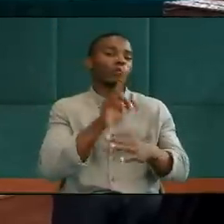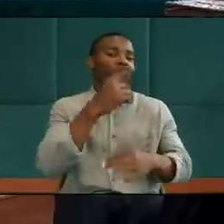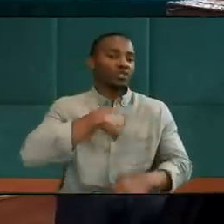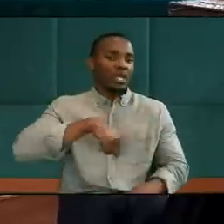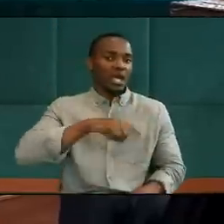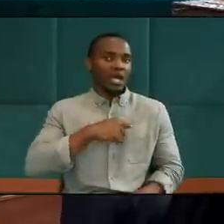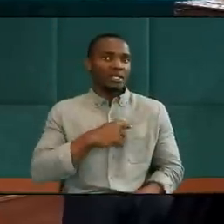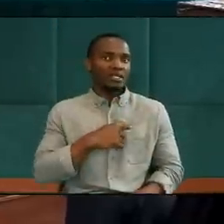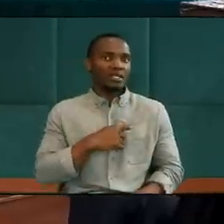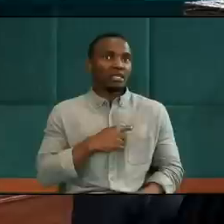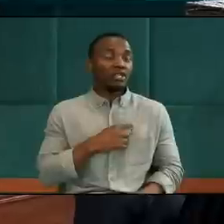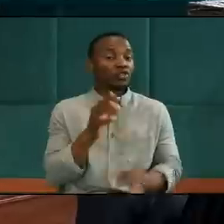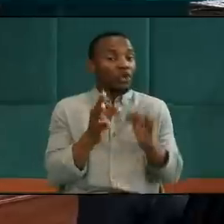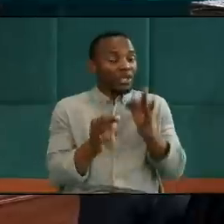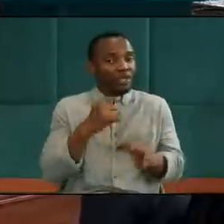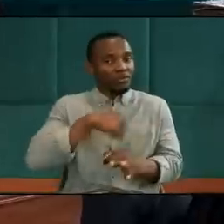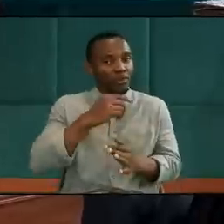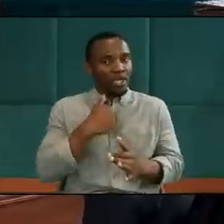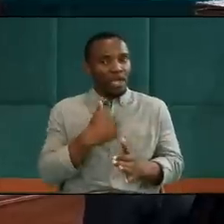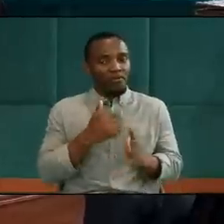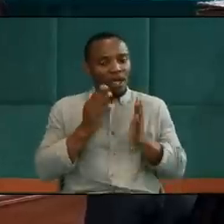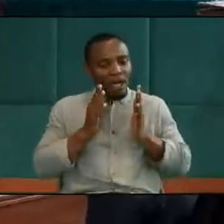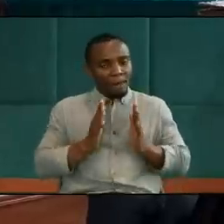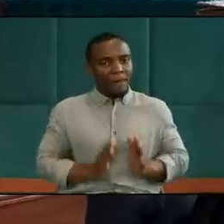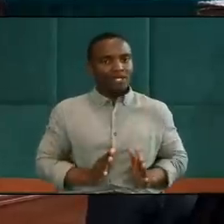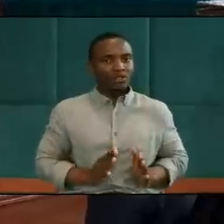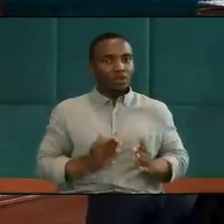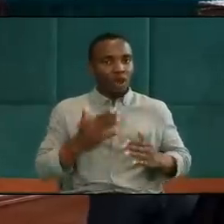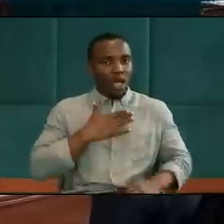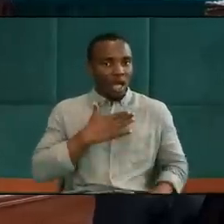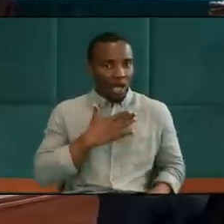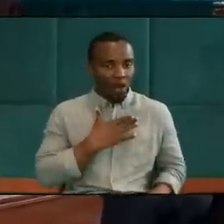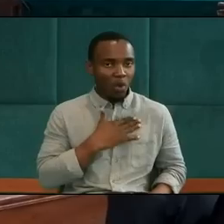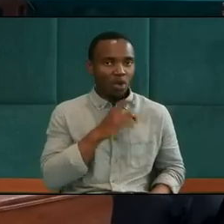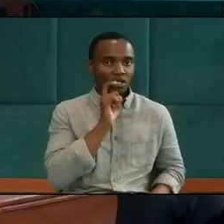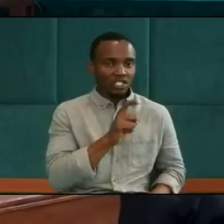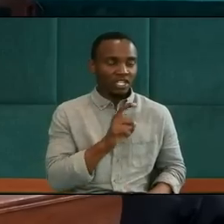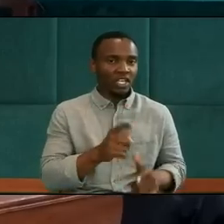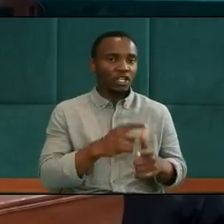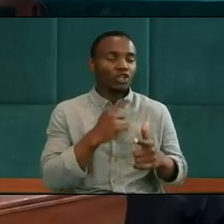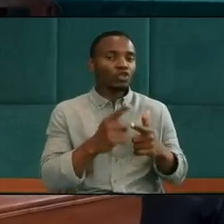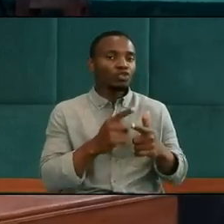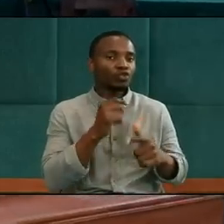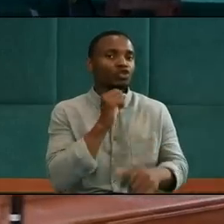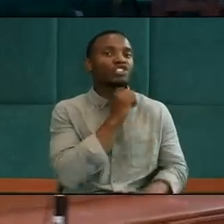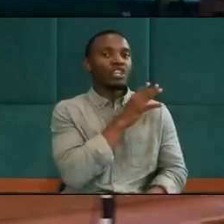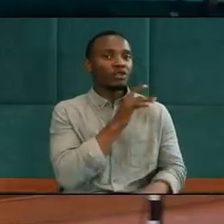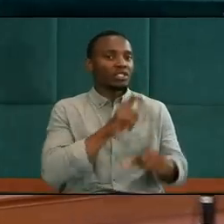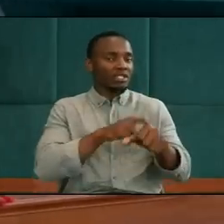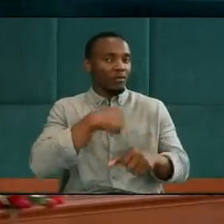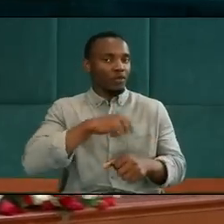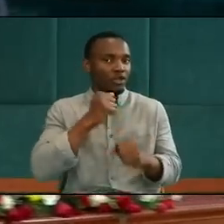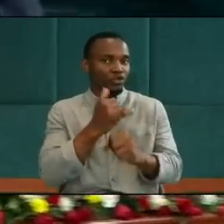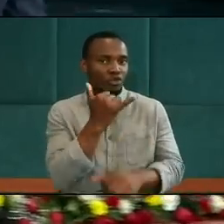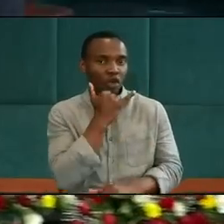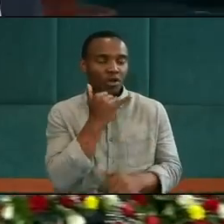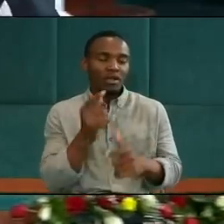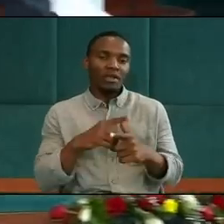personal rooster to crow, then we are at his